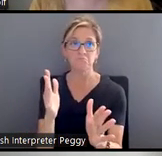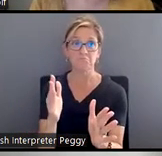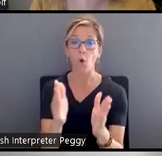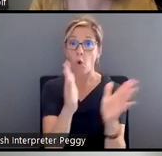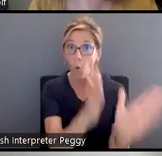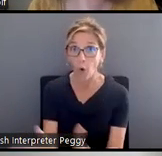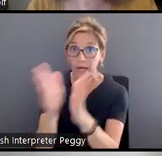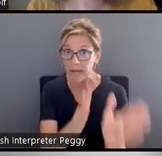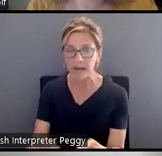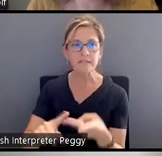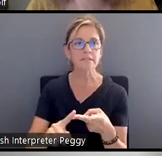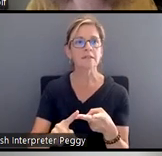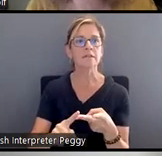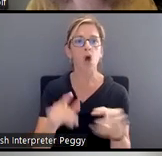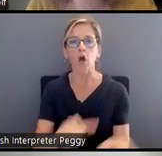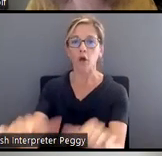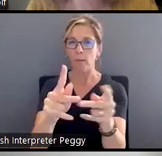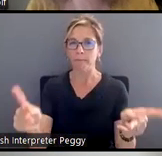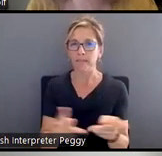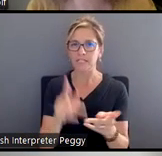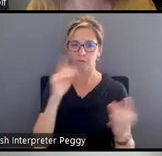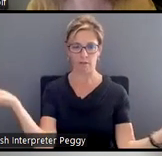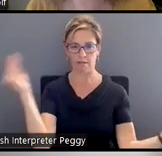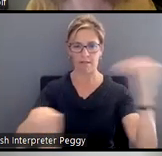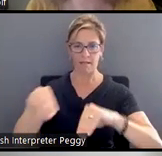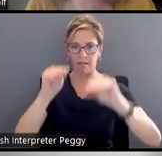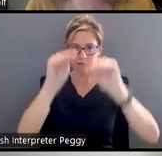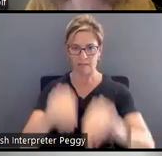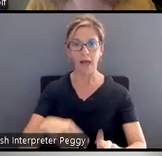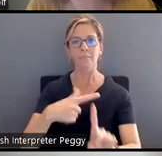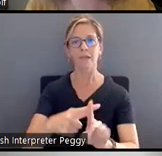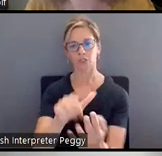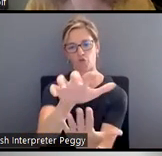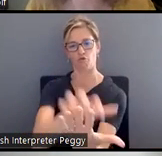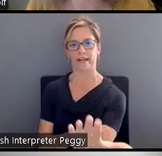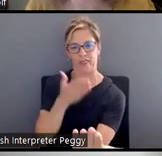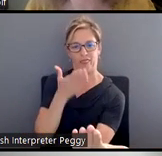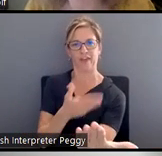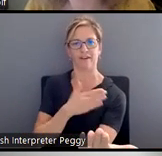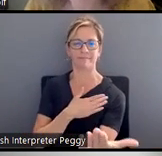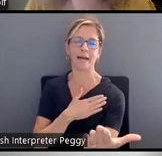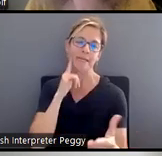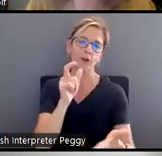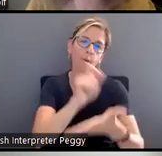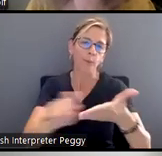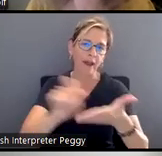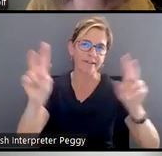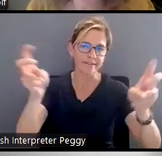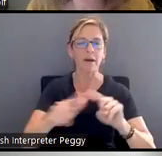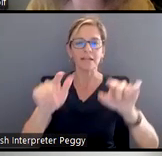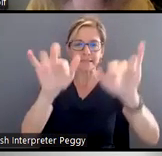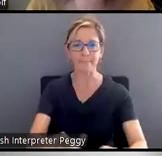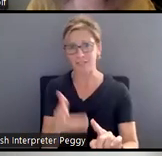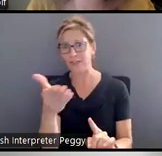place to put our ideas, but also it's because it's then in writing. on the computer, but that counts. And